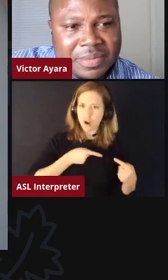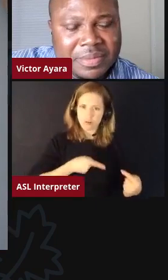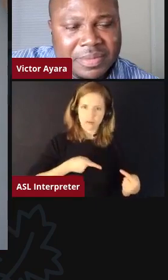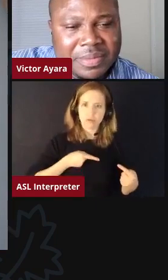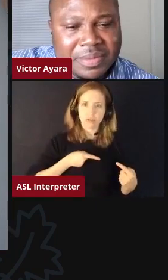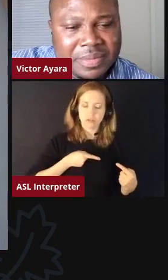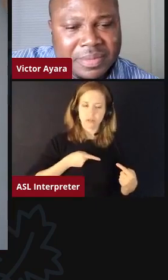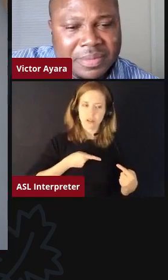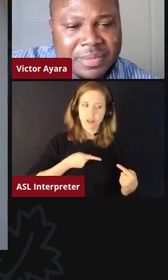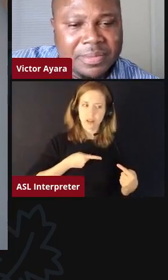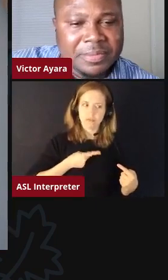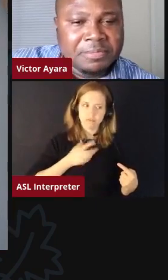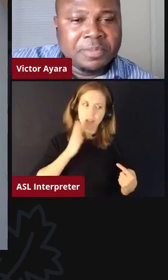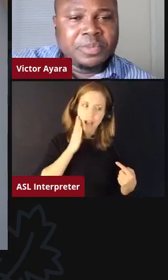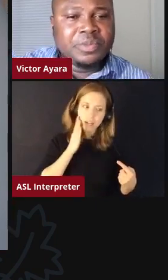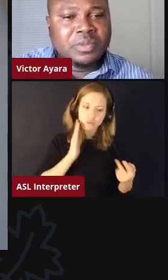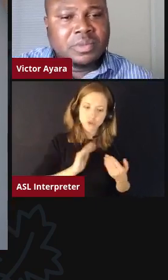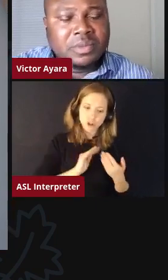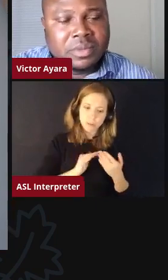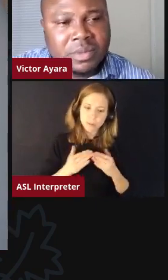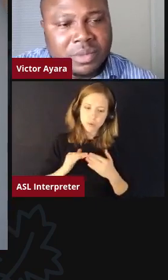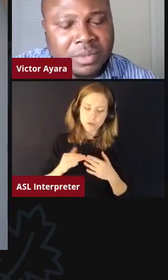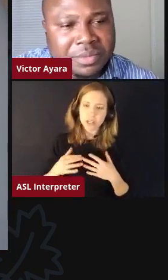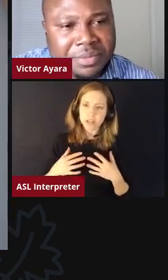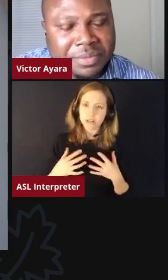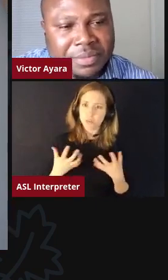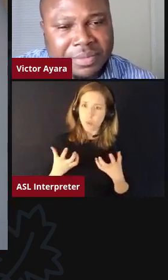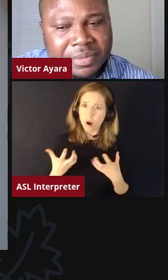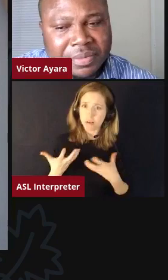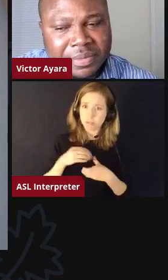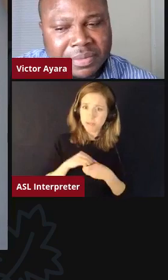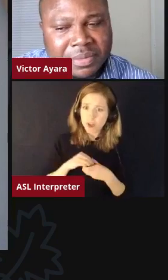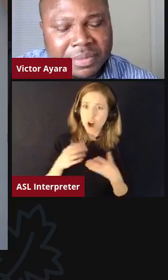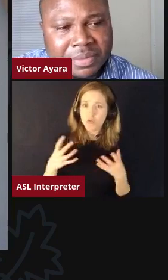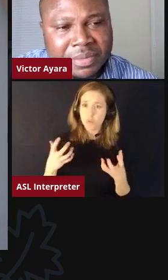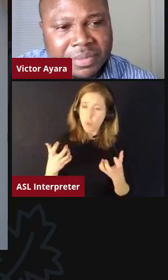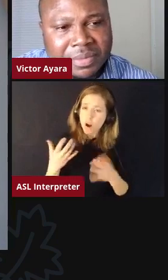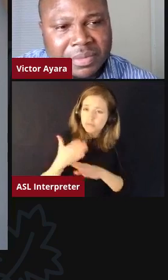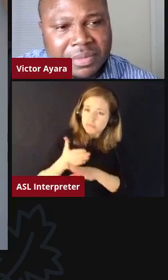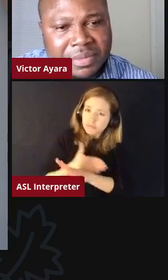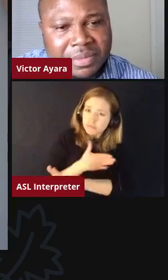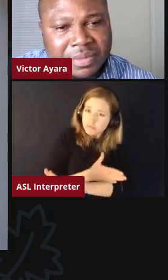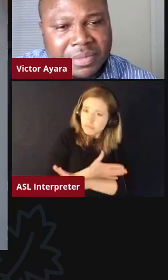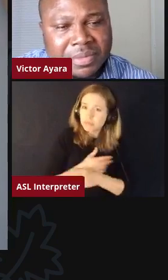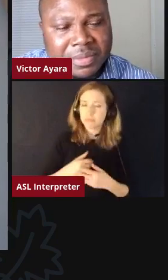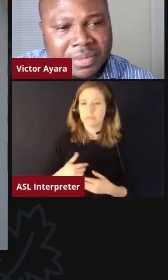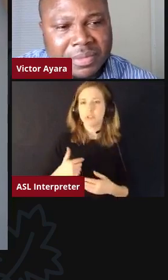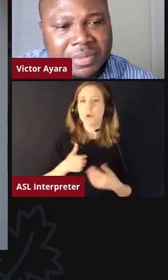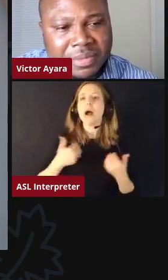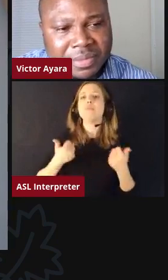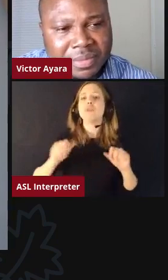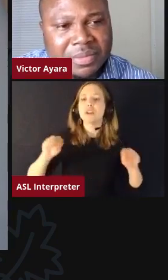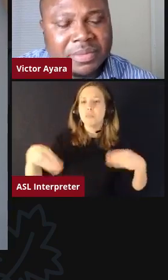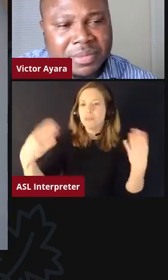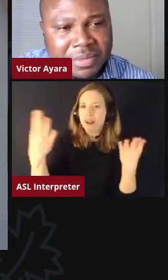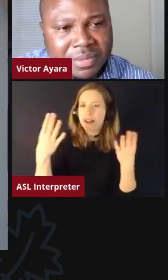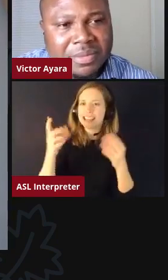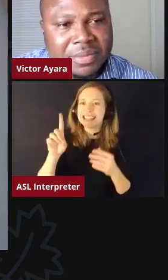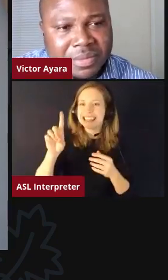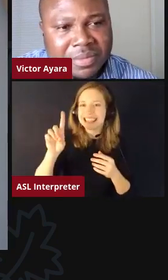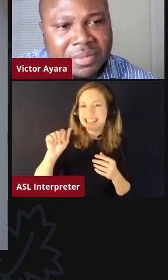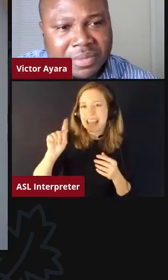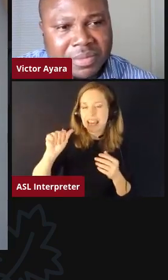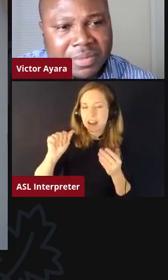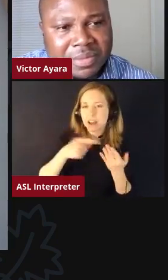and they want something to be better. I'm just trying to provide a lot of data to show how we can do that. I'm